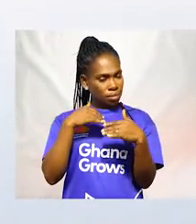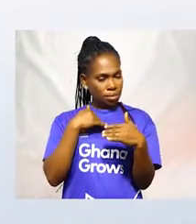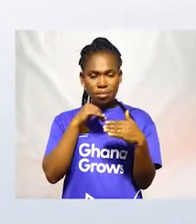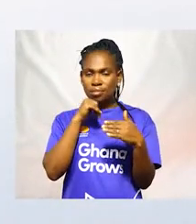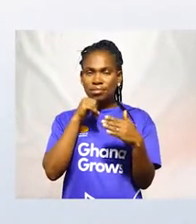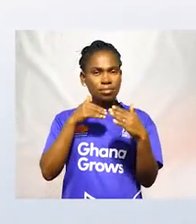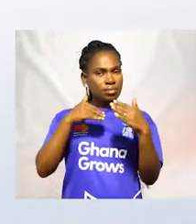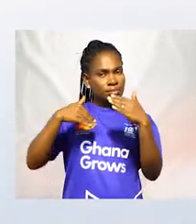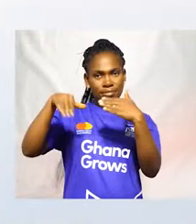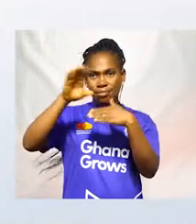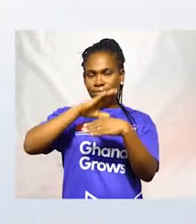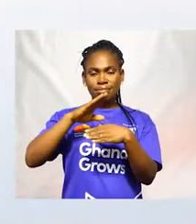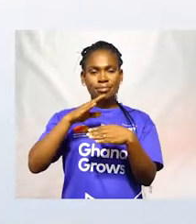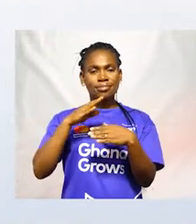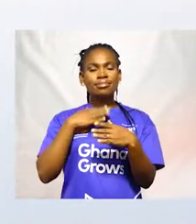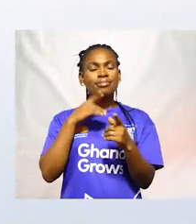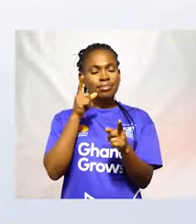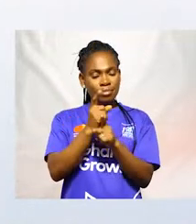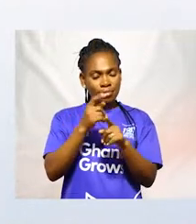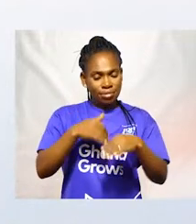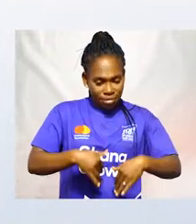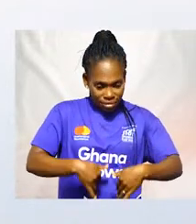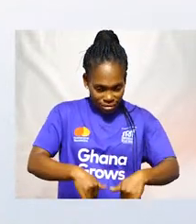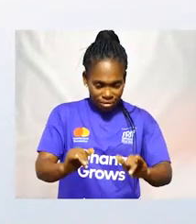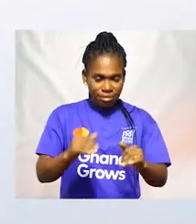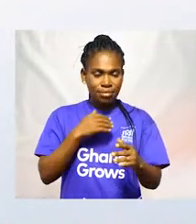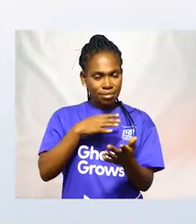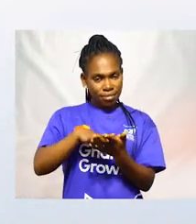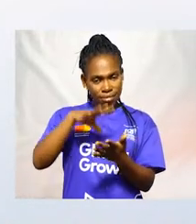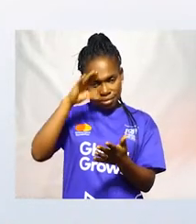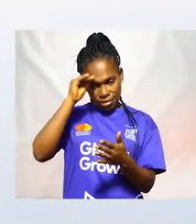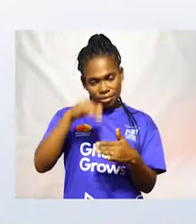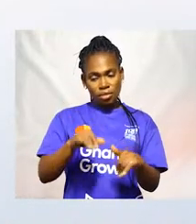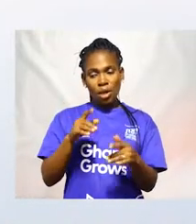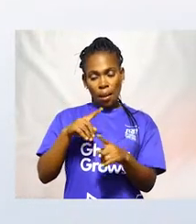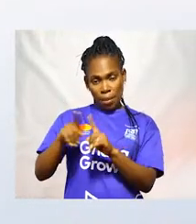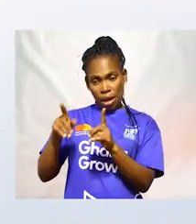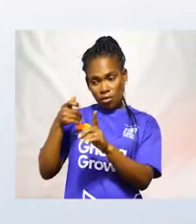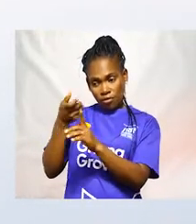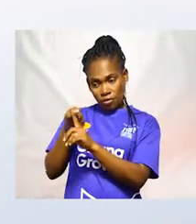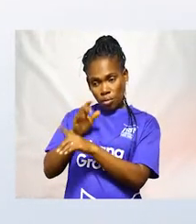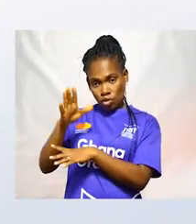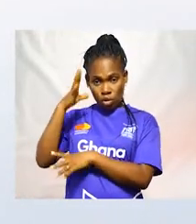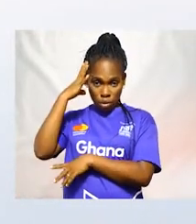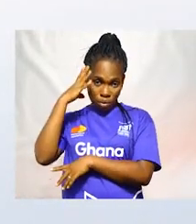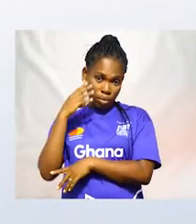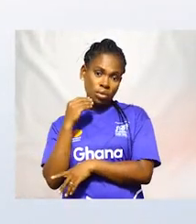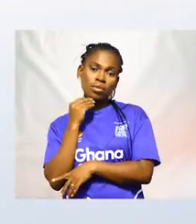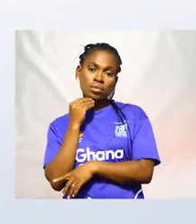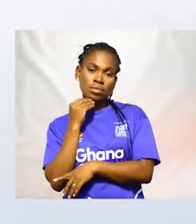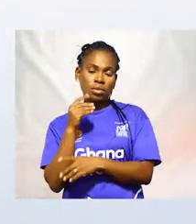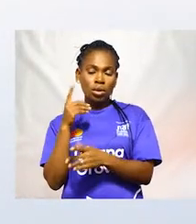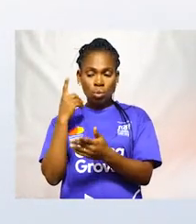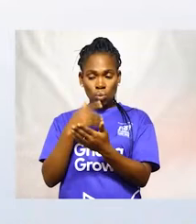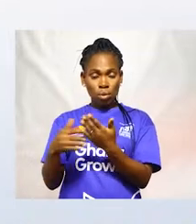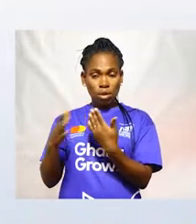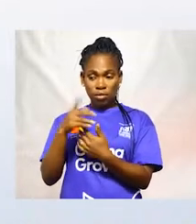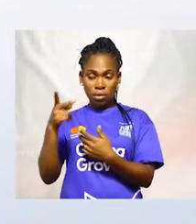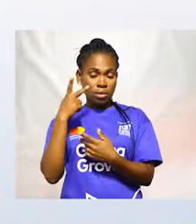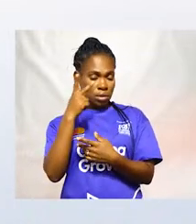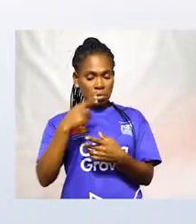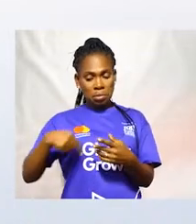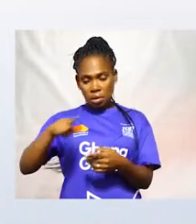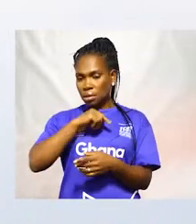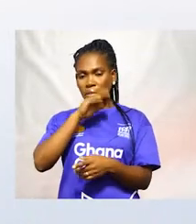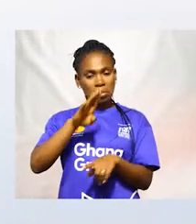I'm still. We are all students of life, but at least you've seen people at the top from your study. Yeah. It's not everything we see that we are fully expressed in our lives,